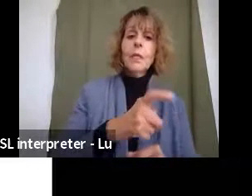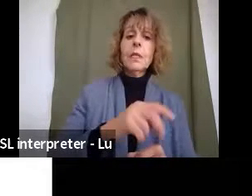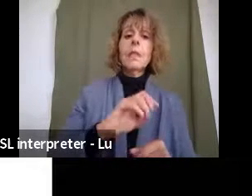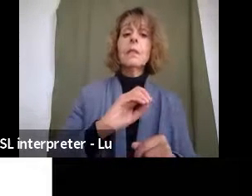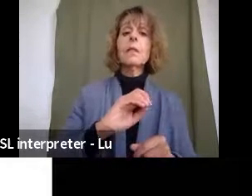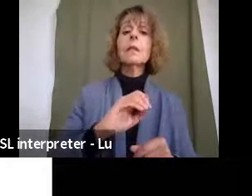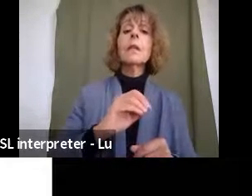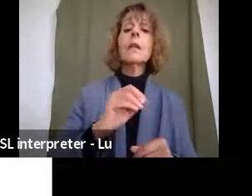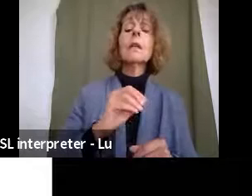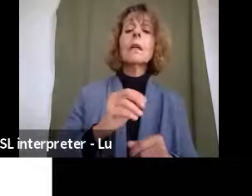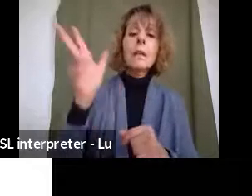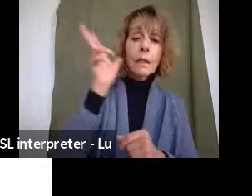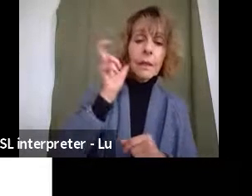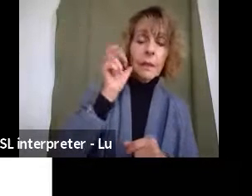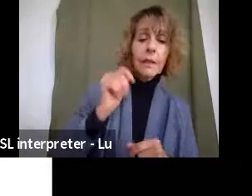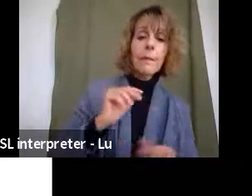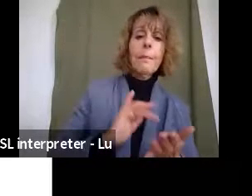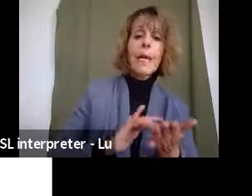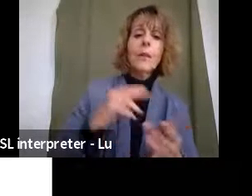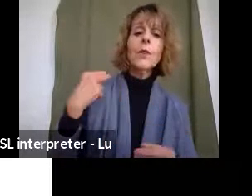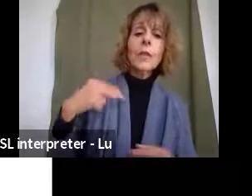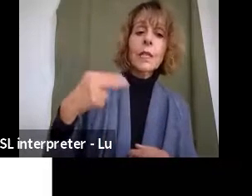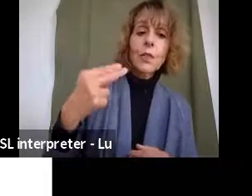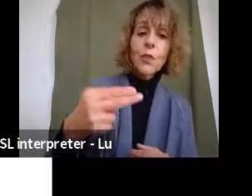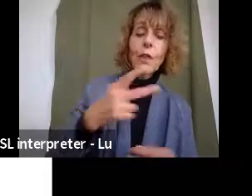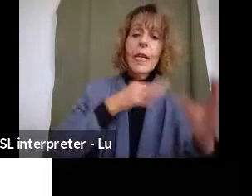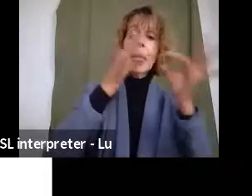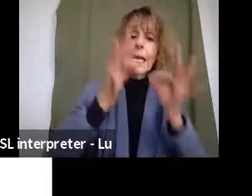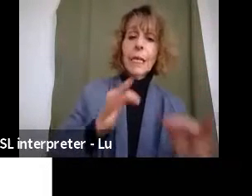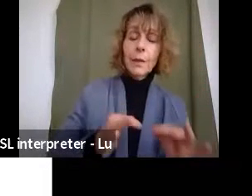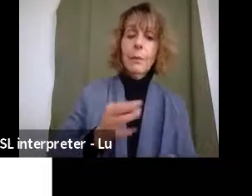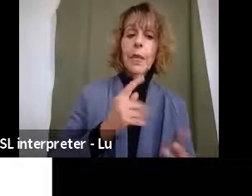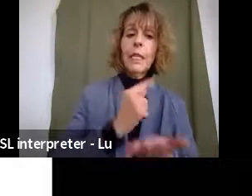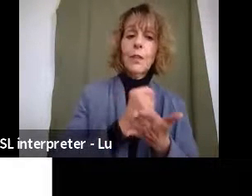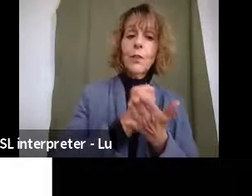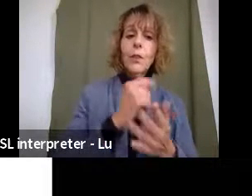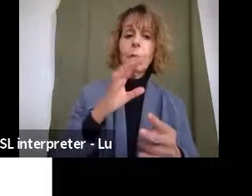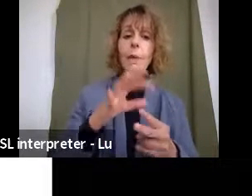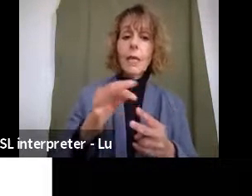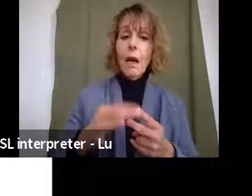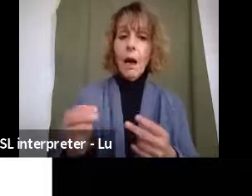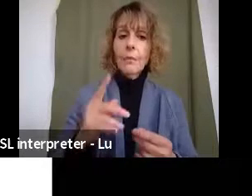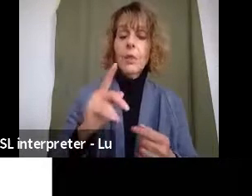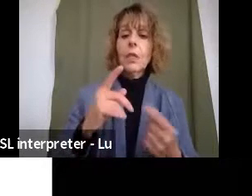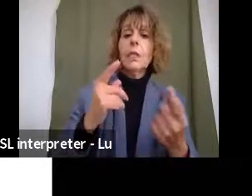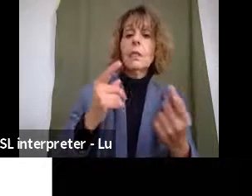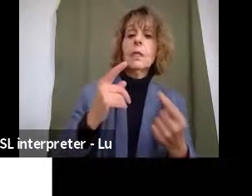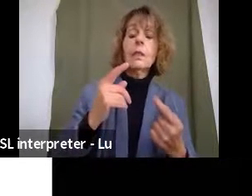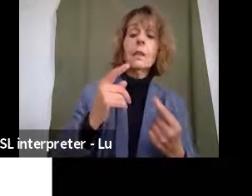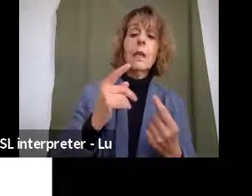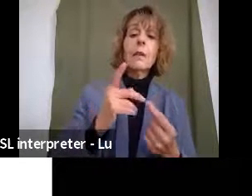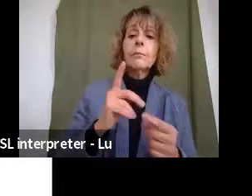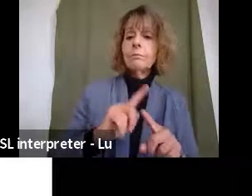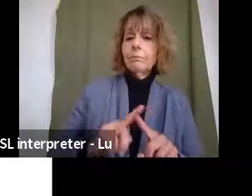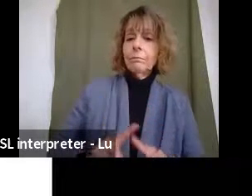treatment, providing instructions for post-treatment and follow-up, information about blood or organ